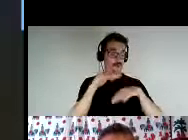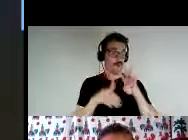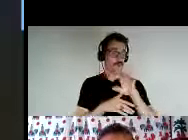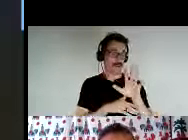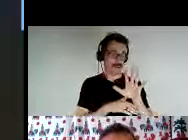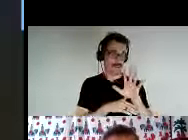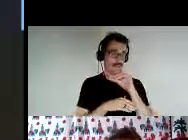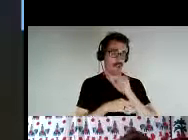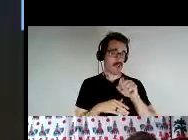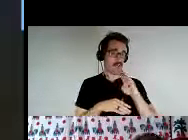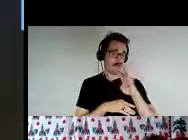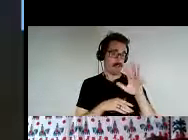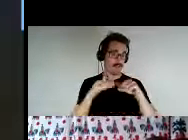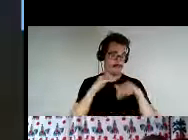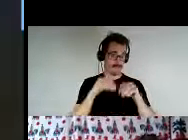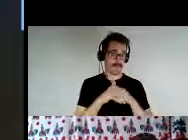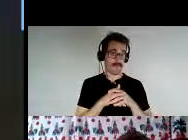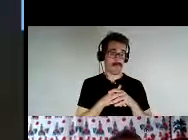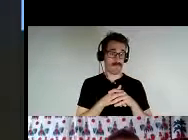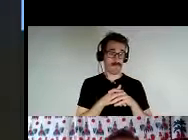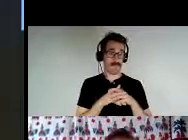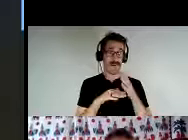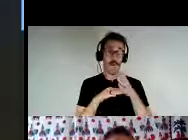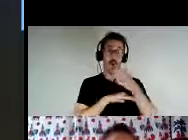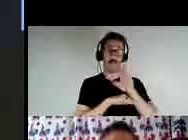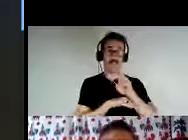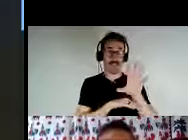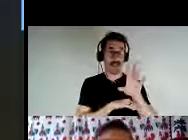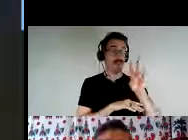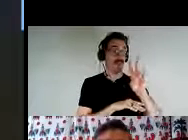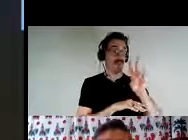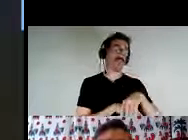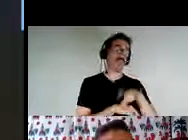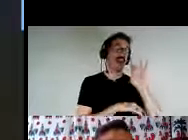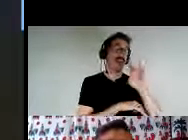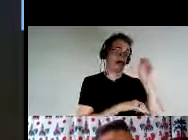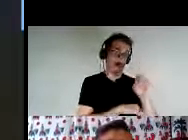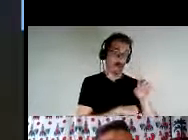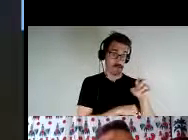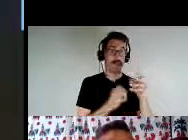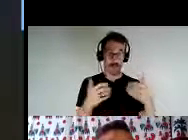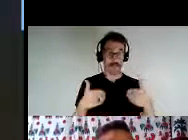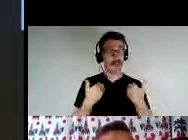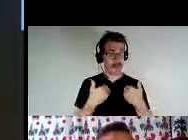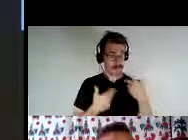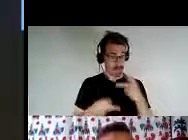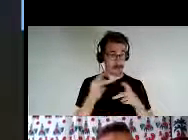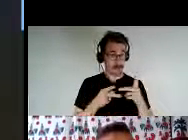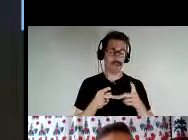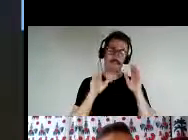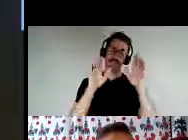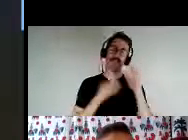old. We've only got 8% over 65. So we have a lot of younger folk today. And wonderful to see